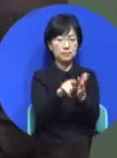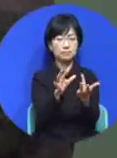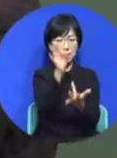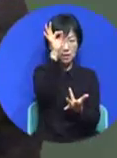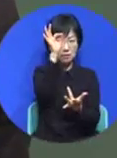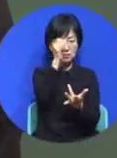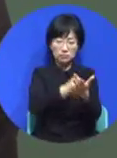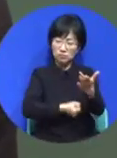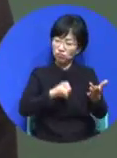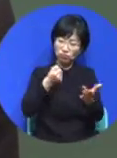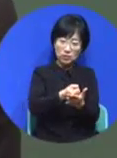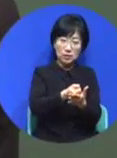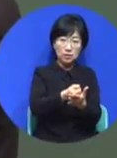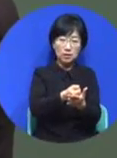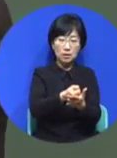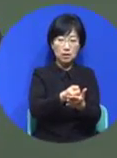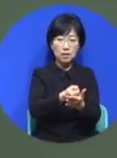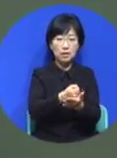glory.